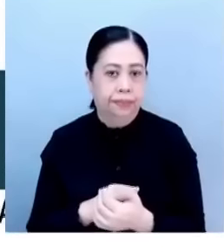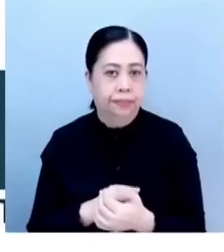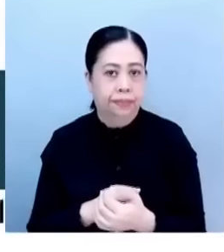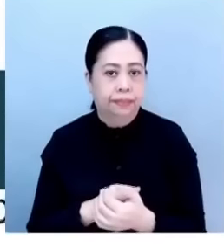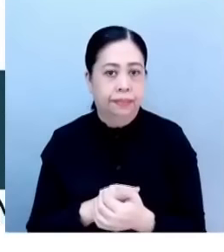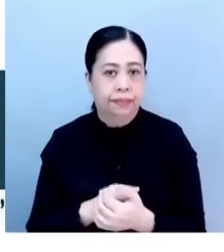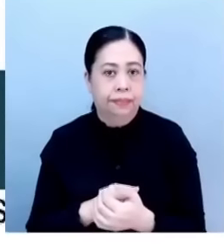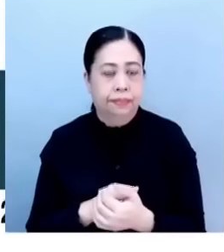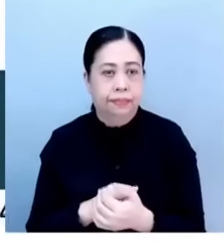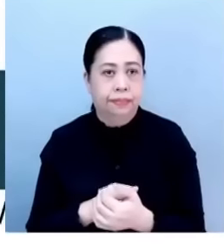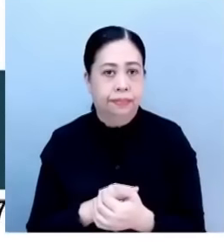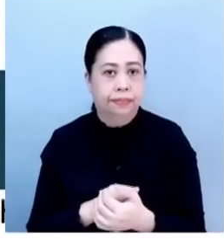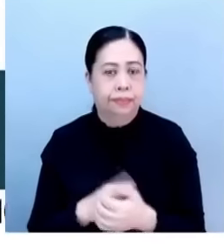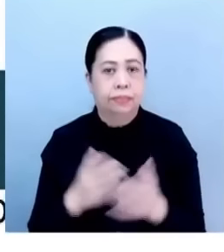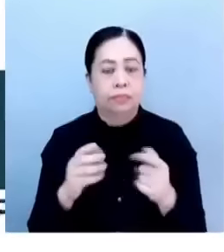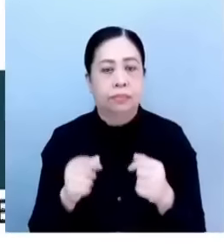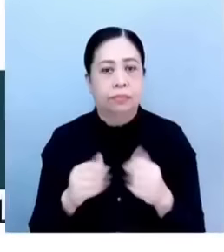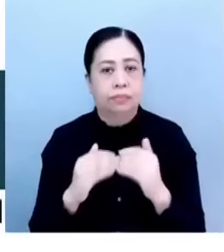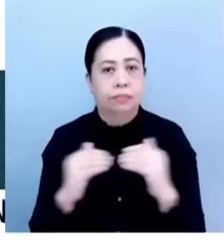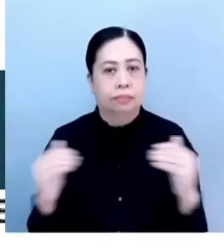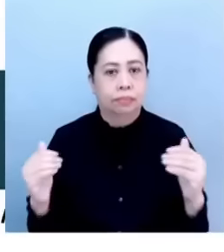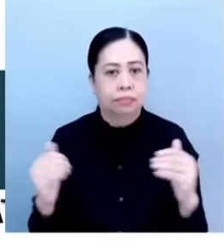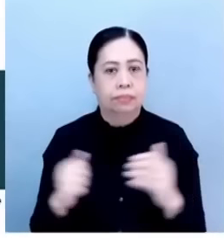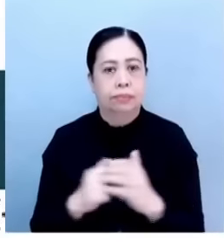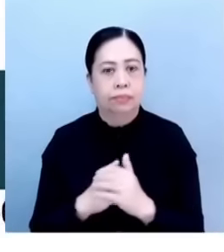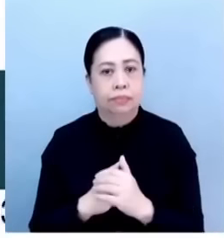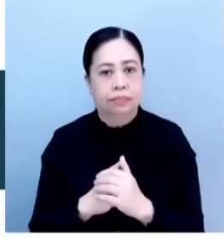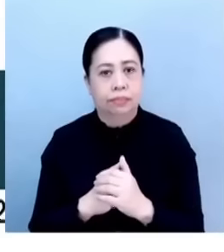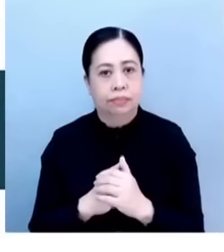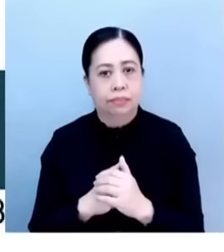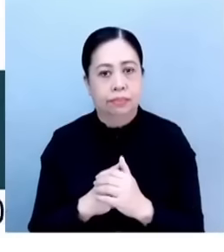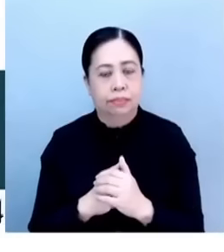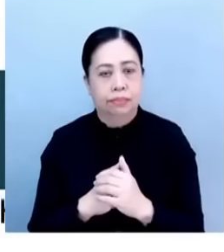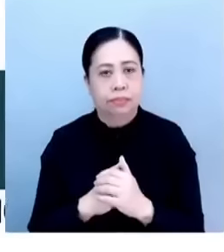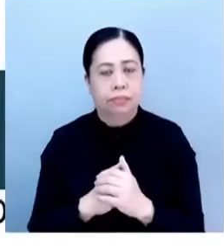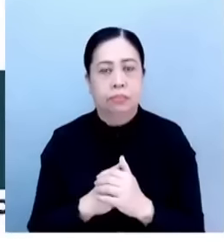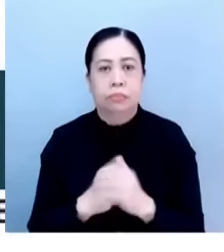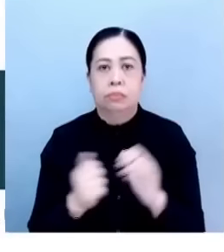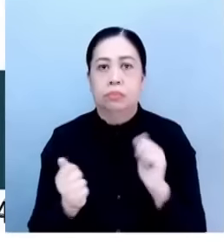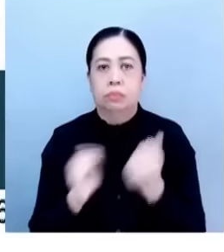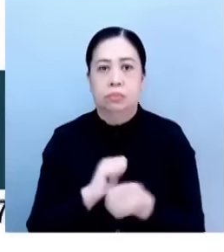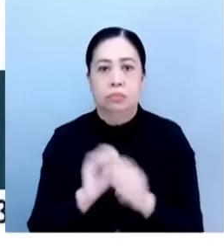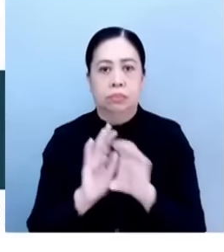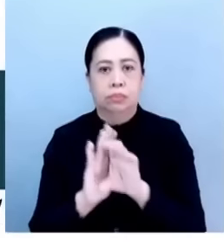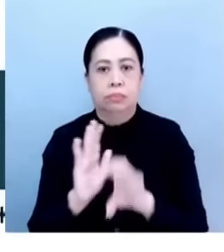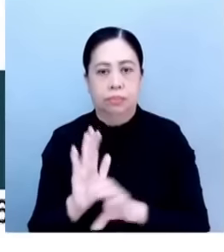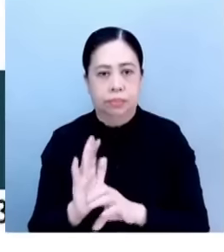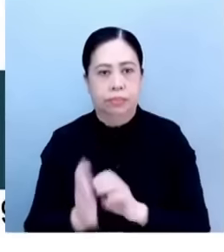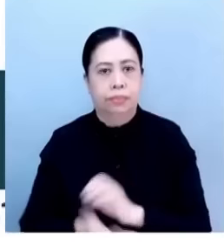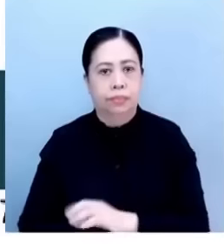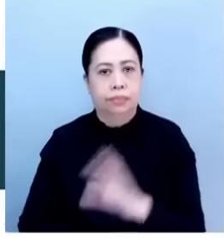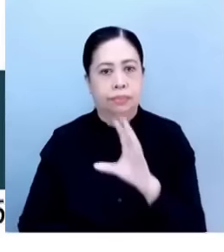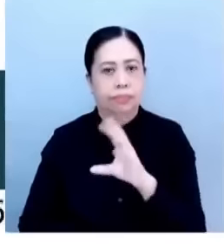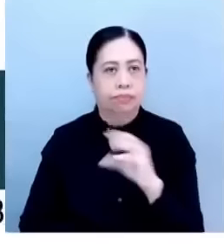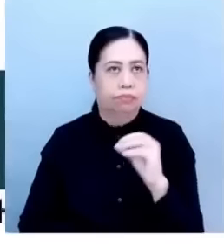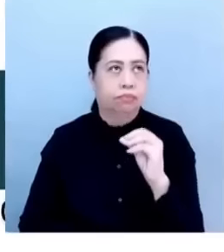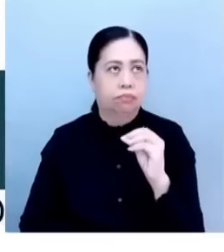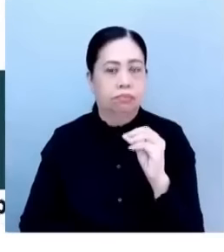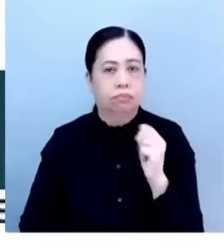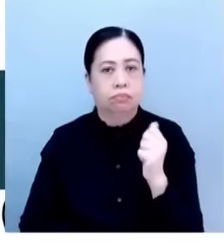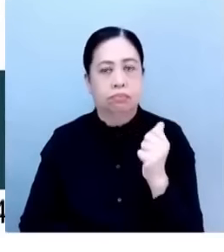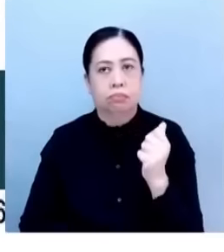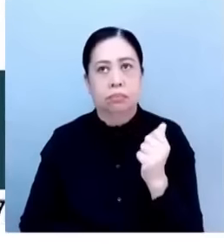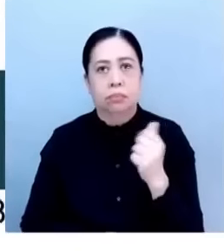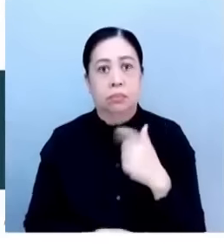Dalhin sa level ng charter change. Mm-mm. At